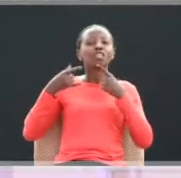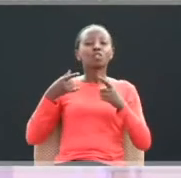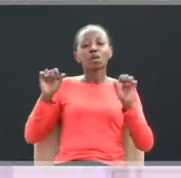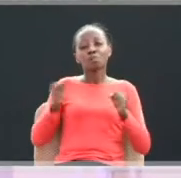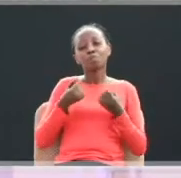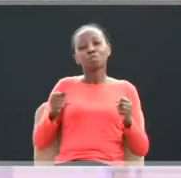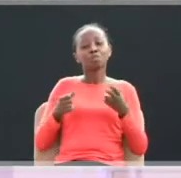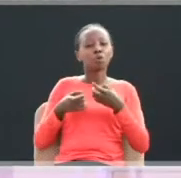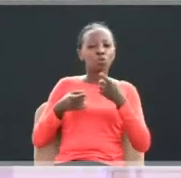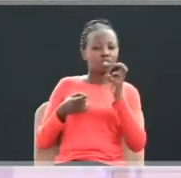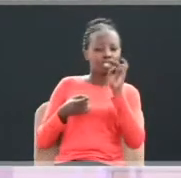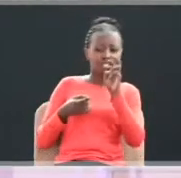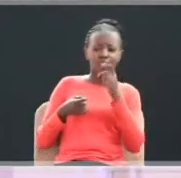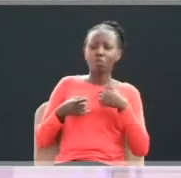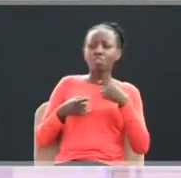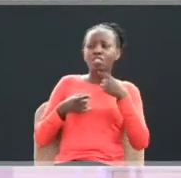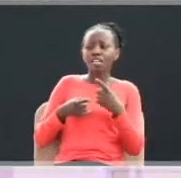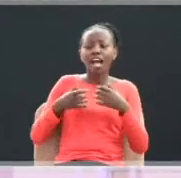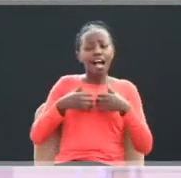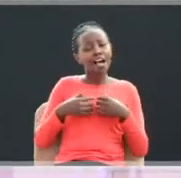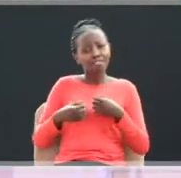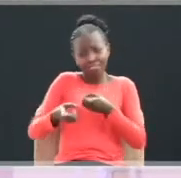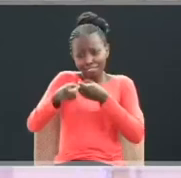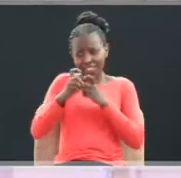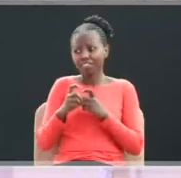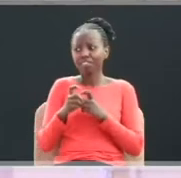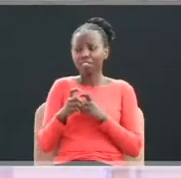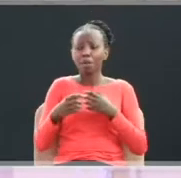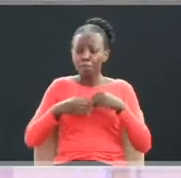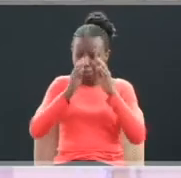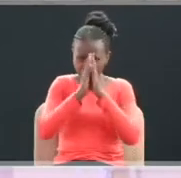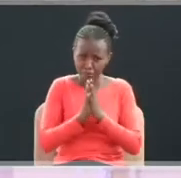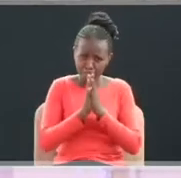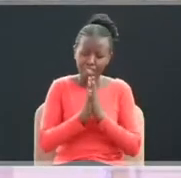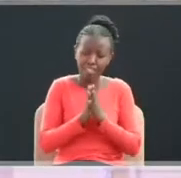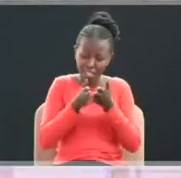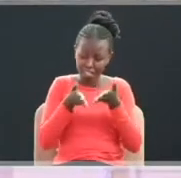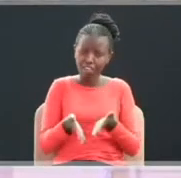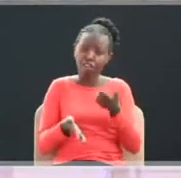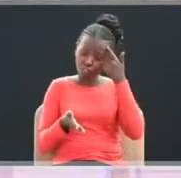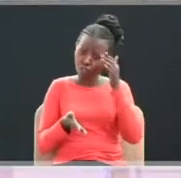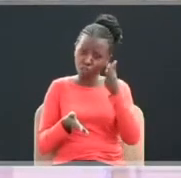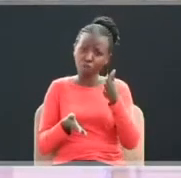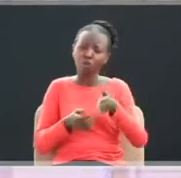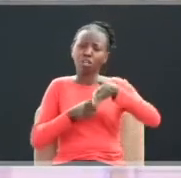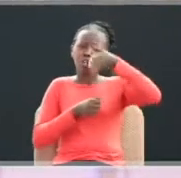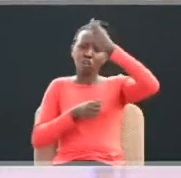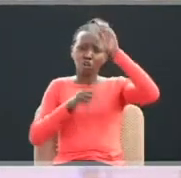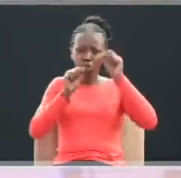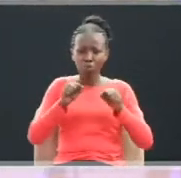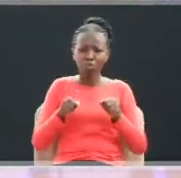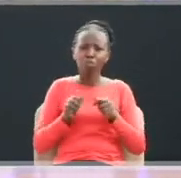pale. What I'm saying, you have a gift. You know, my prayer for you today is that God will cause